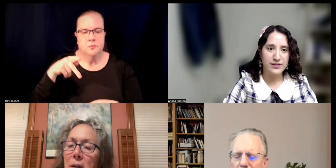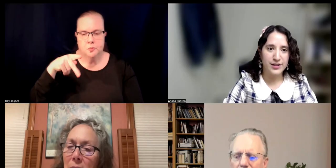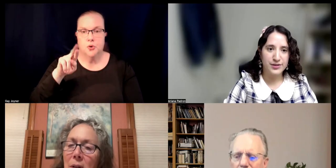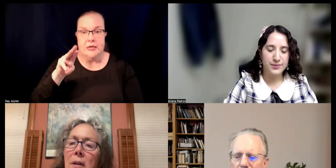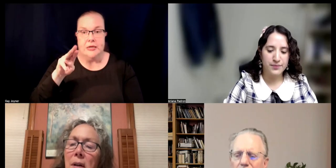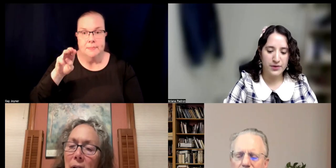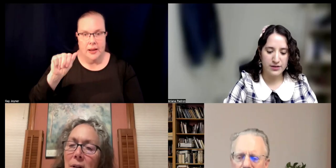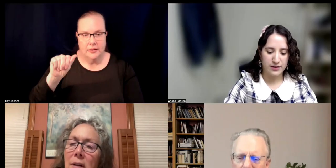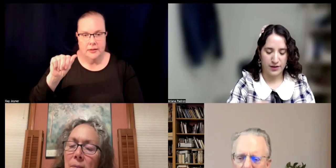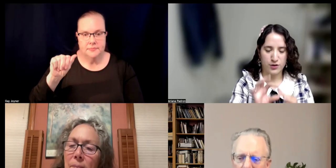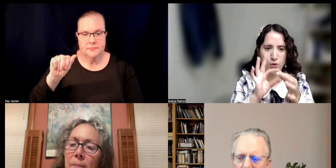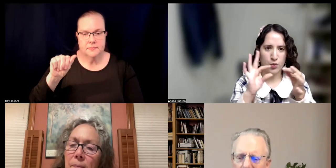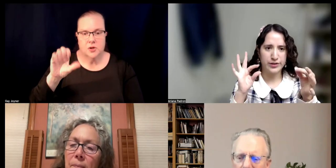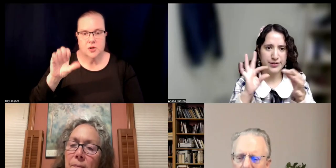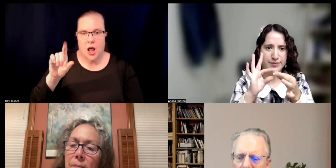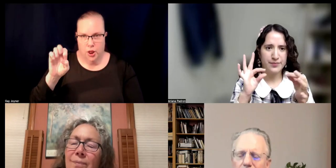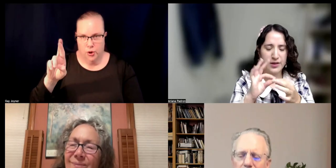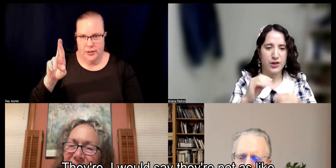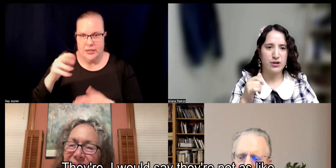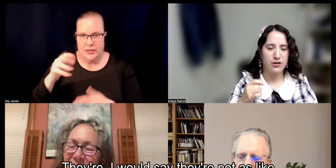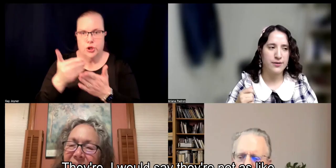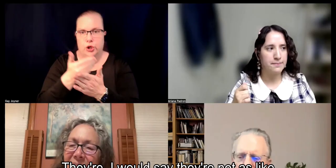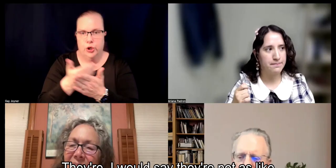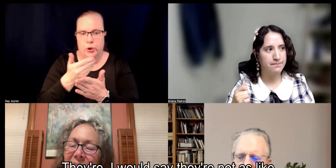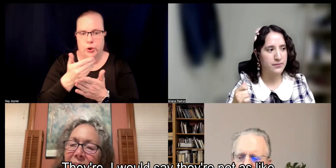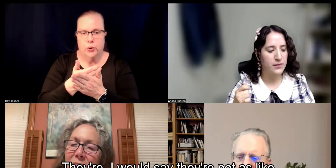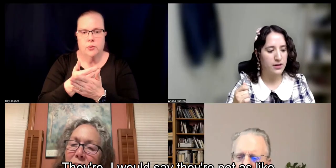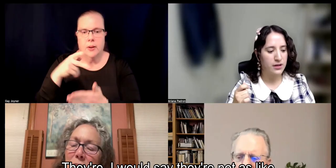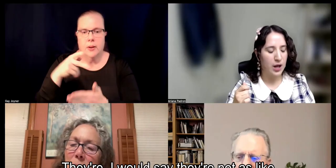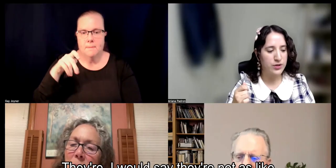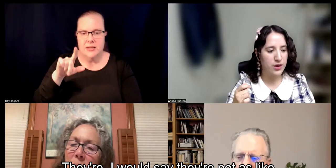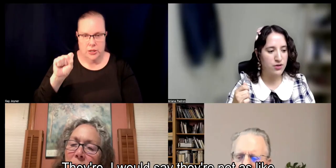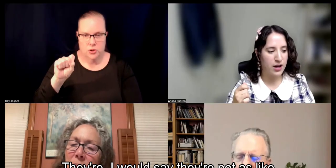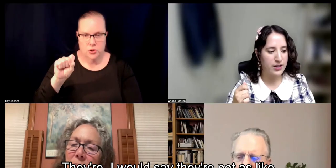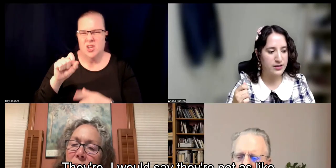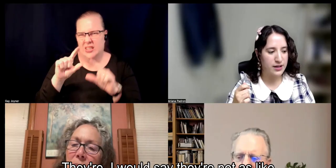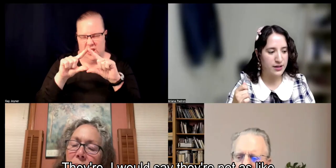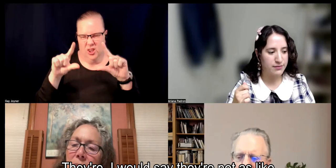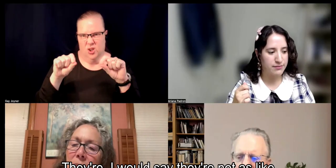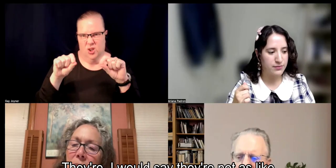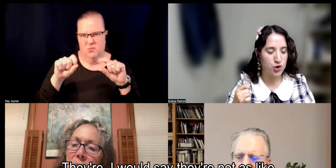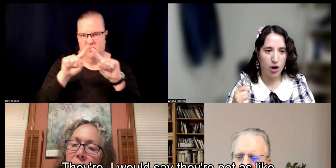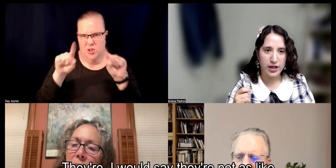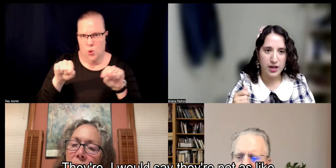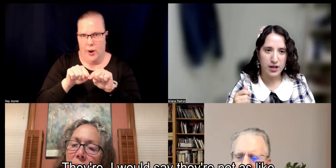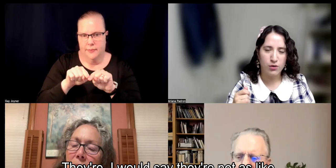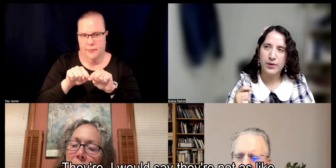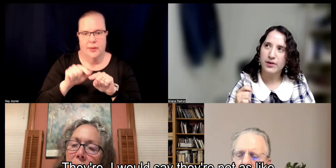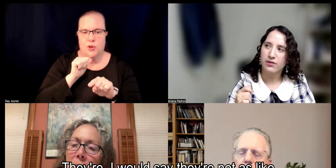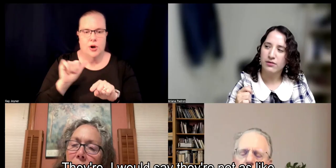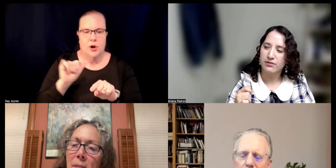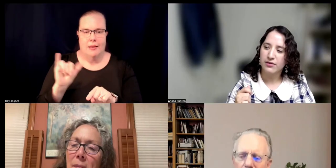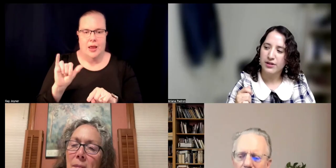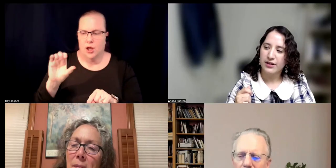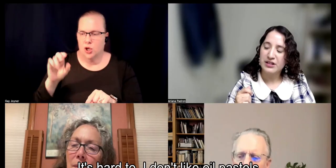new pastels. It's like the square ones. mm, They're, I would say they're not as like chalky, or